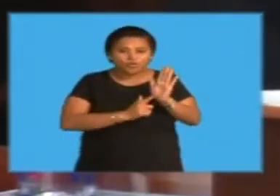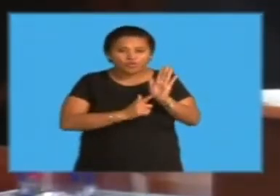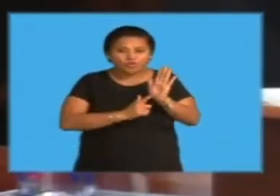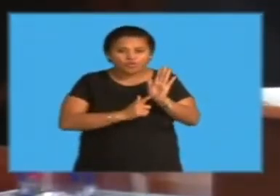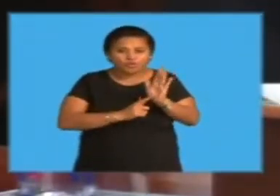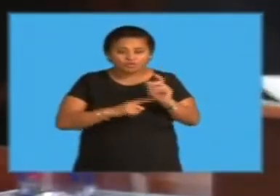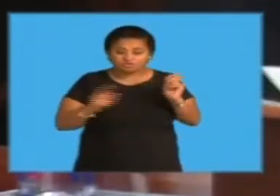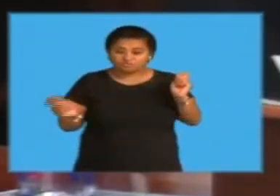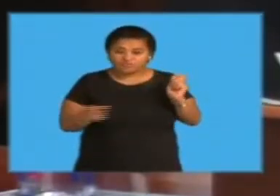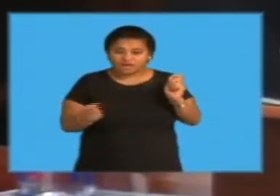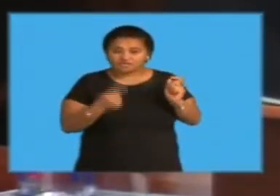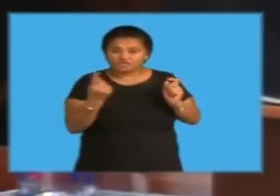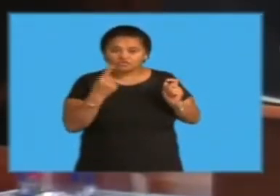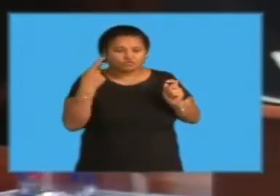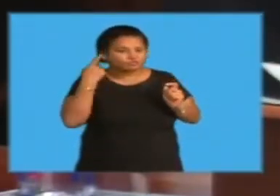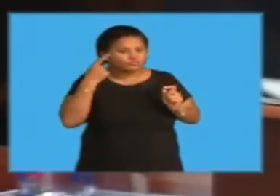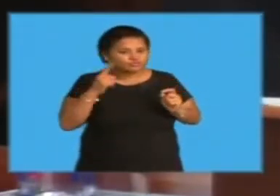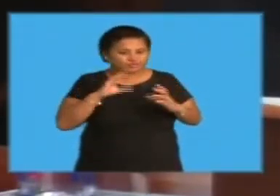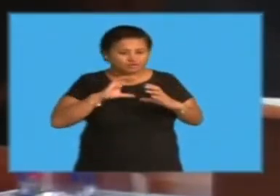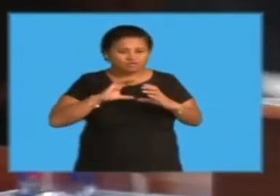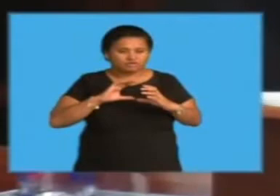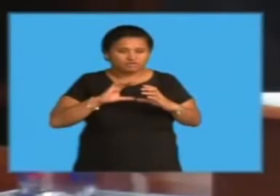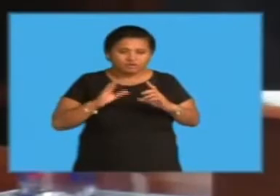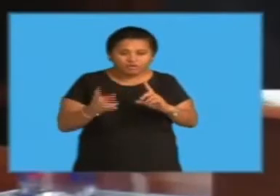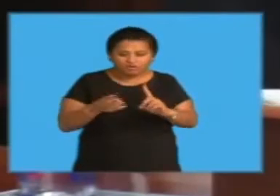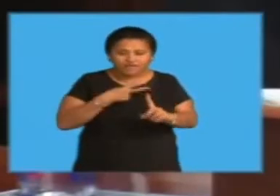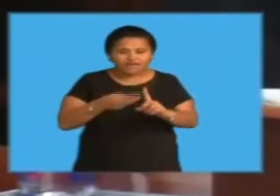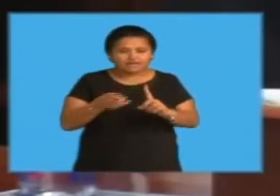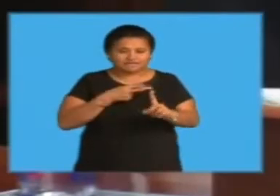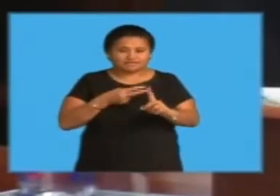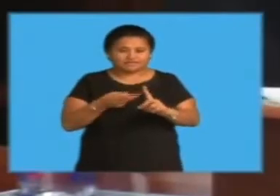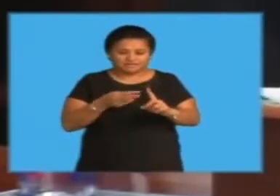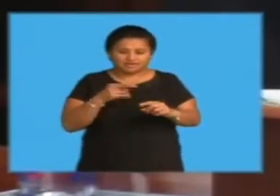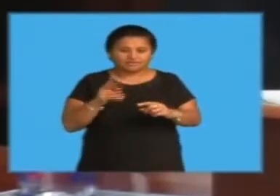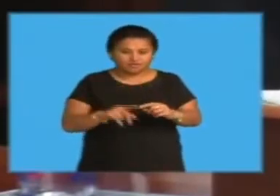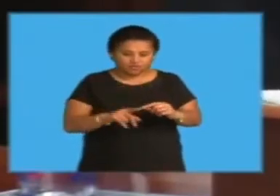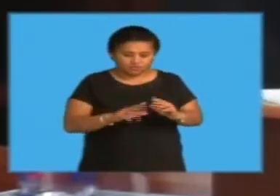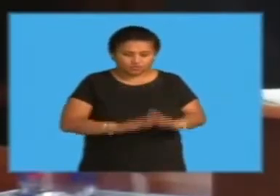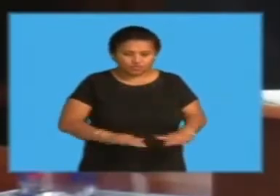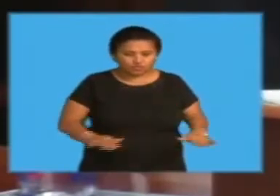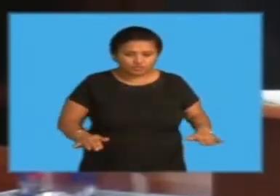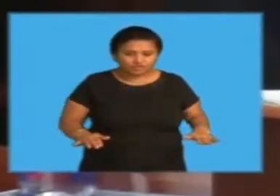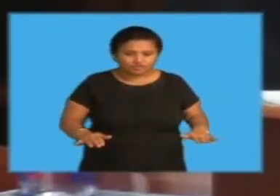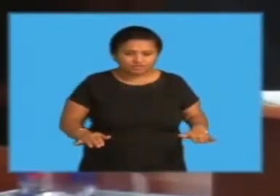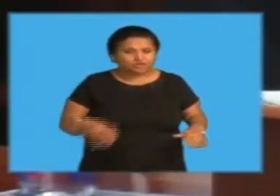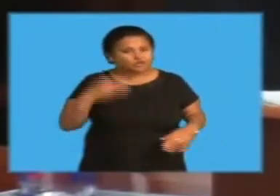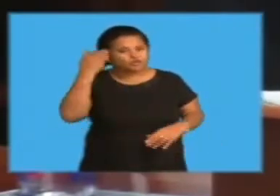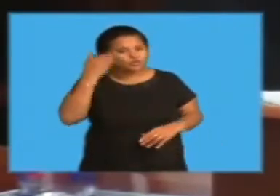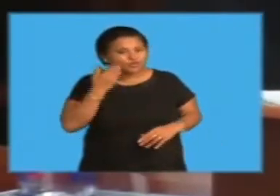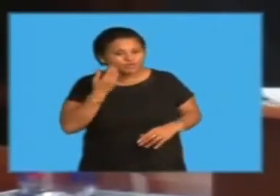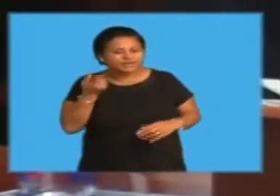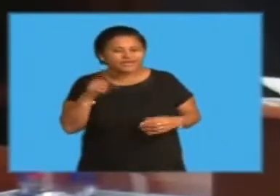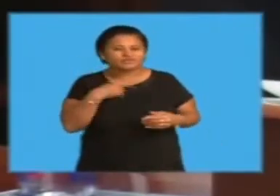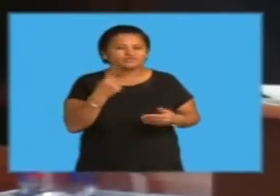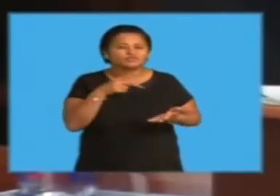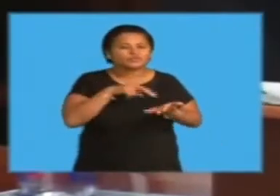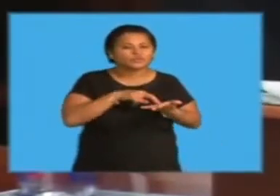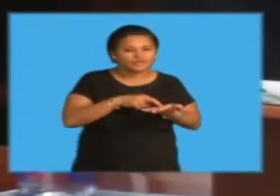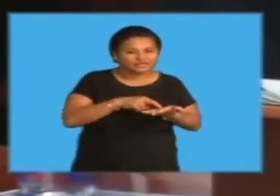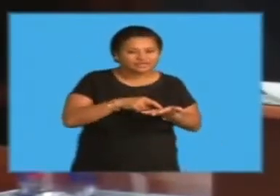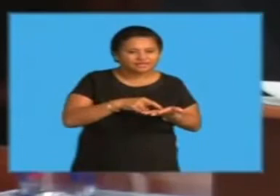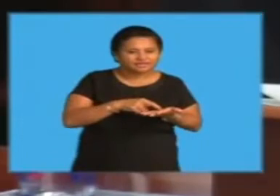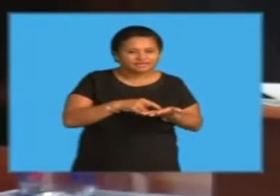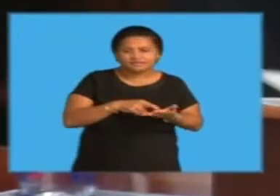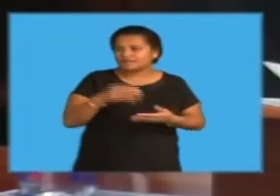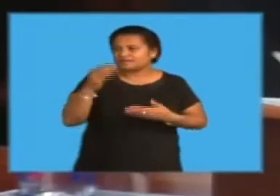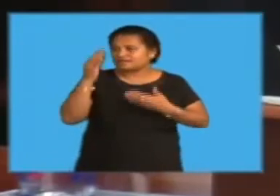anyone who preys on women, children, and the weak. Madam Speaker, Honourable Chief Justice, the Honourable Prime Minister,